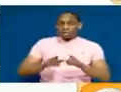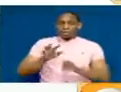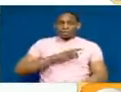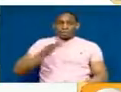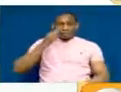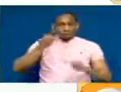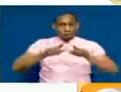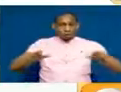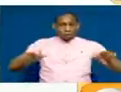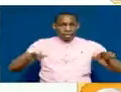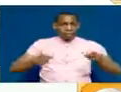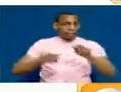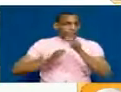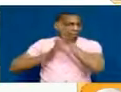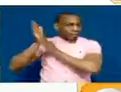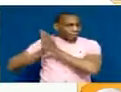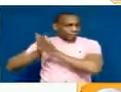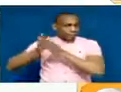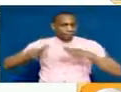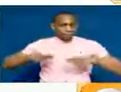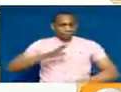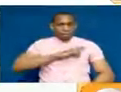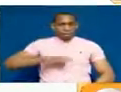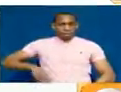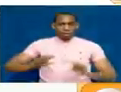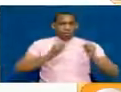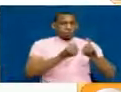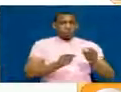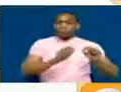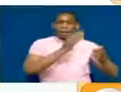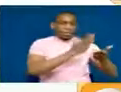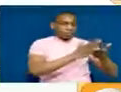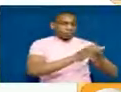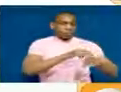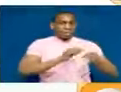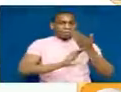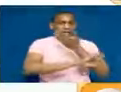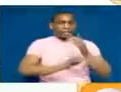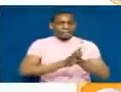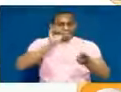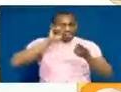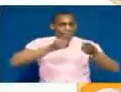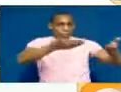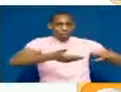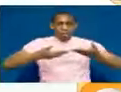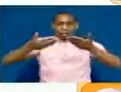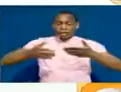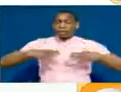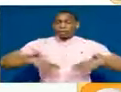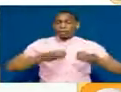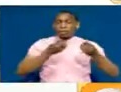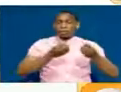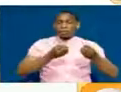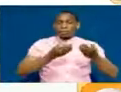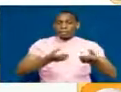spiritual homeland of the Rastafari religious group. That's right. And as the country seeks to attract a greater number